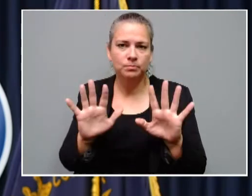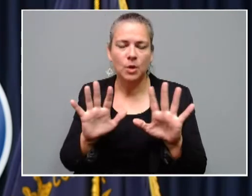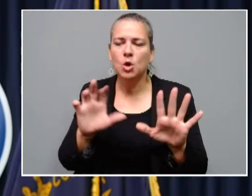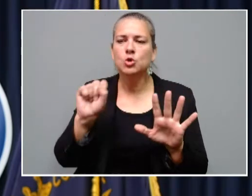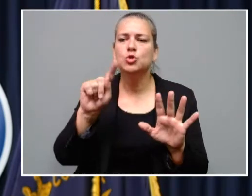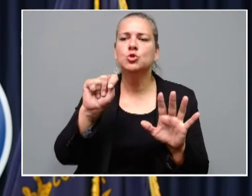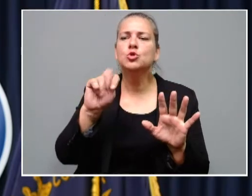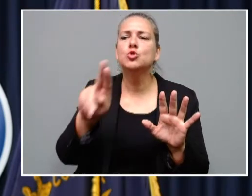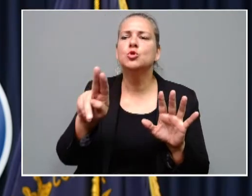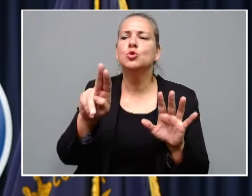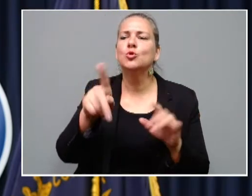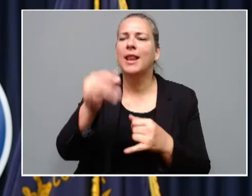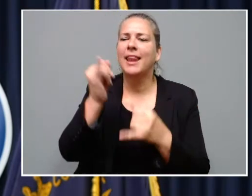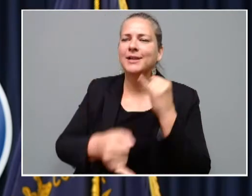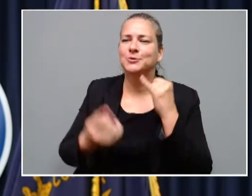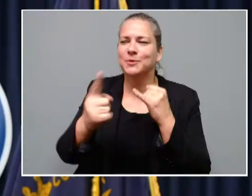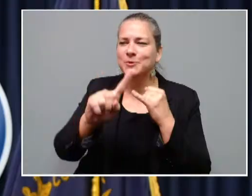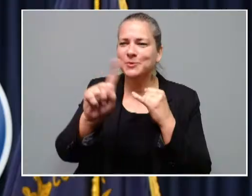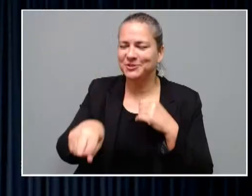our last question.